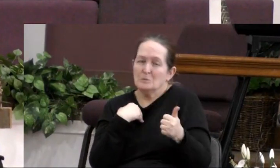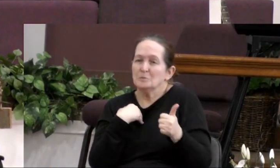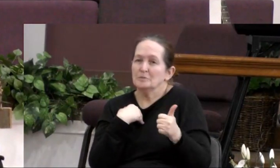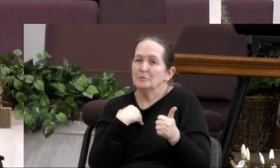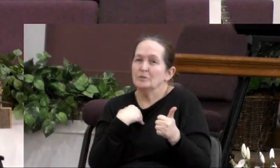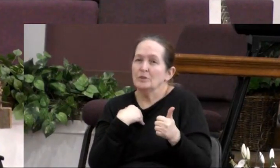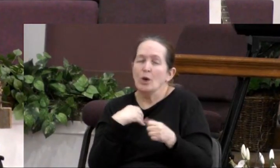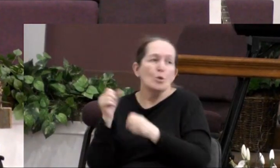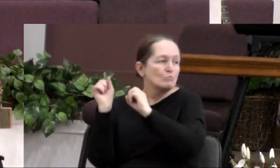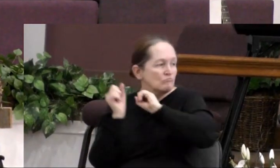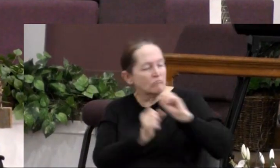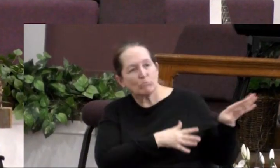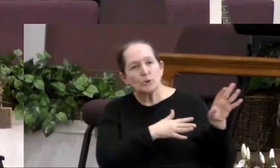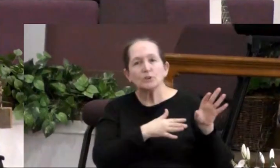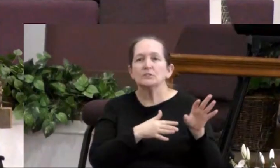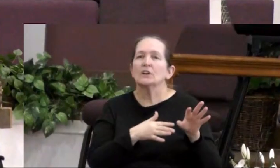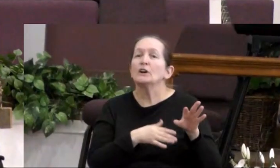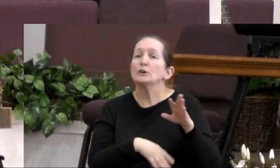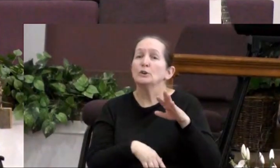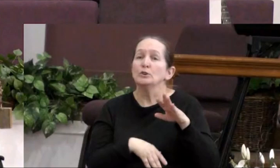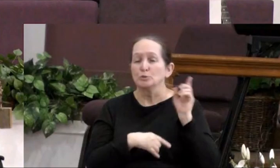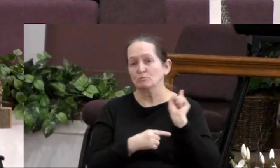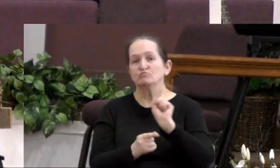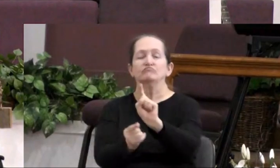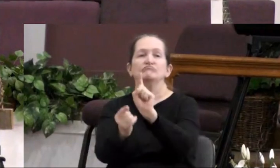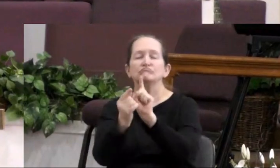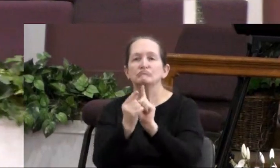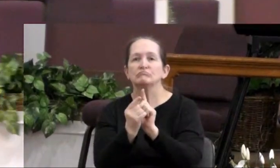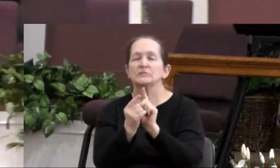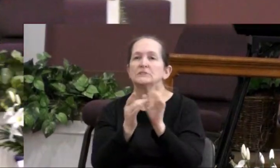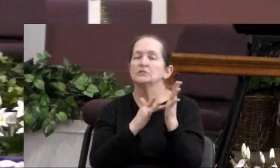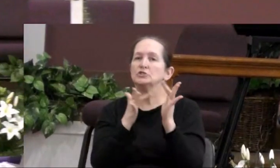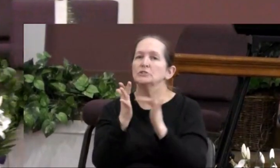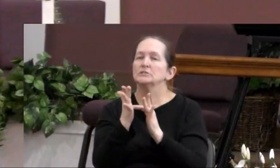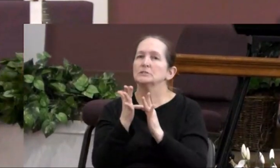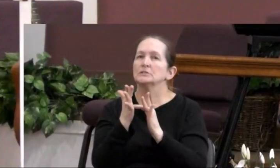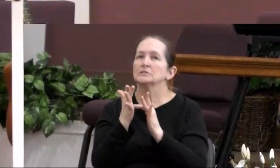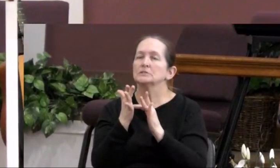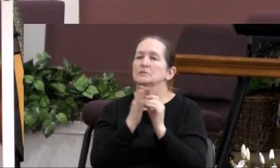He threw it aside to walk up to Jesus.